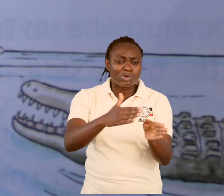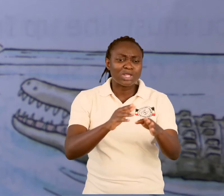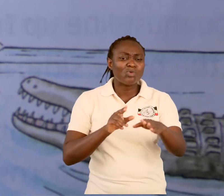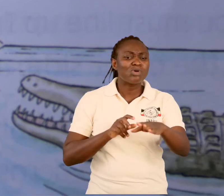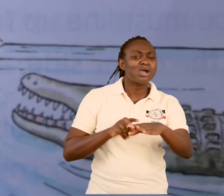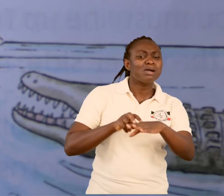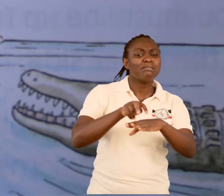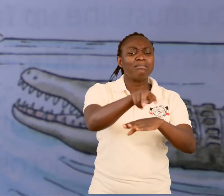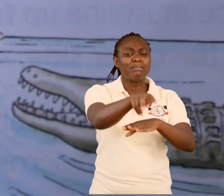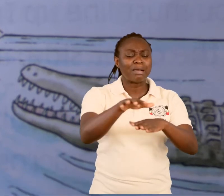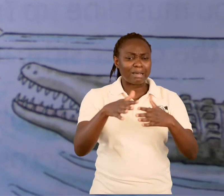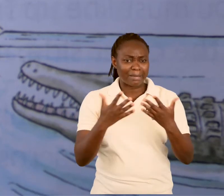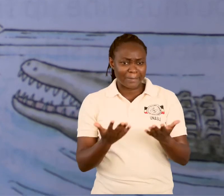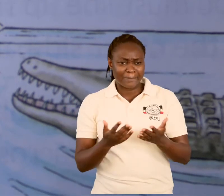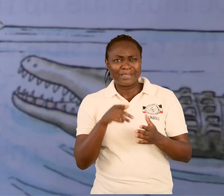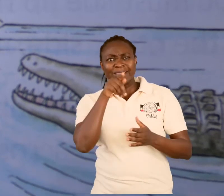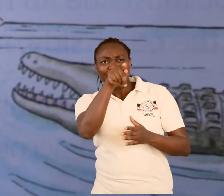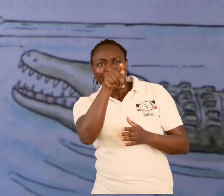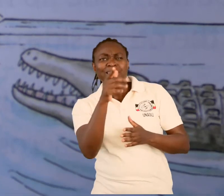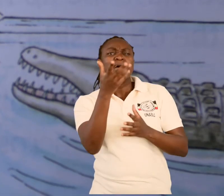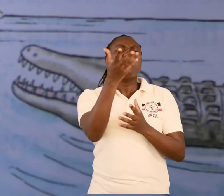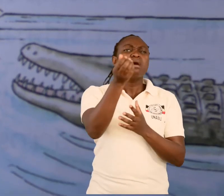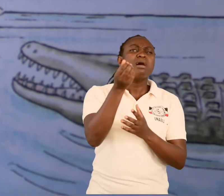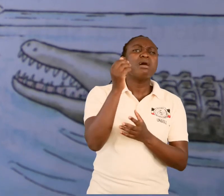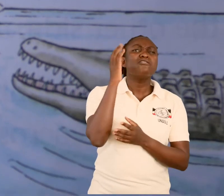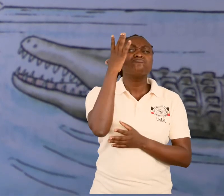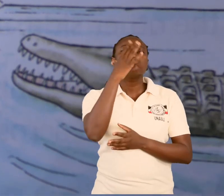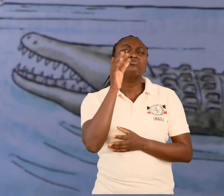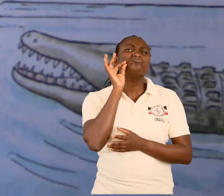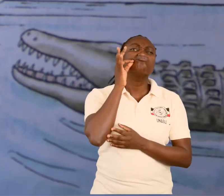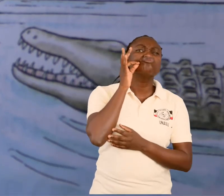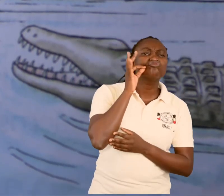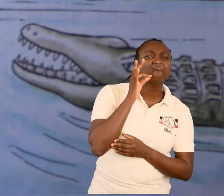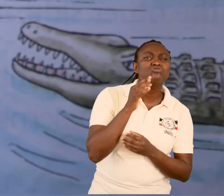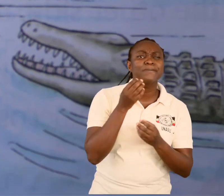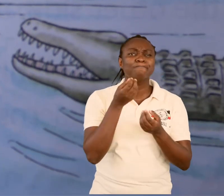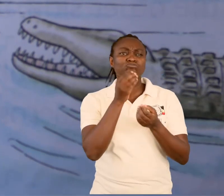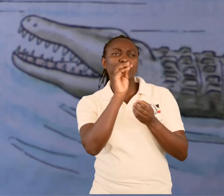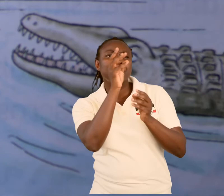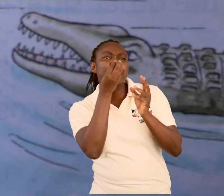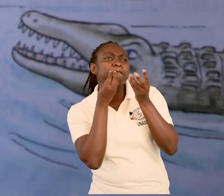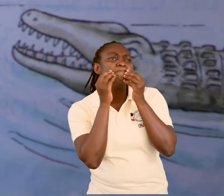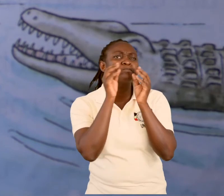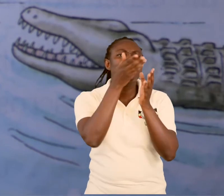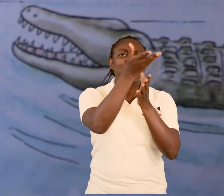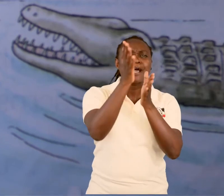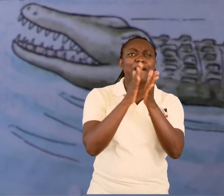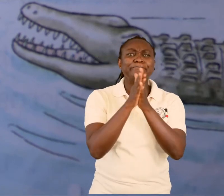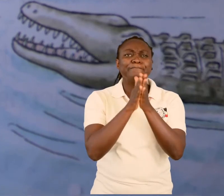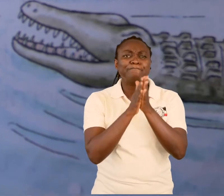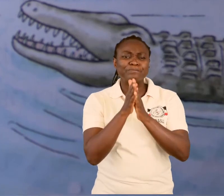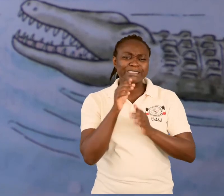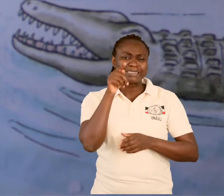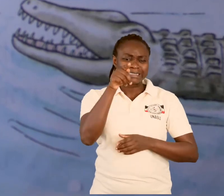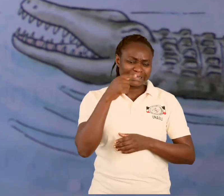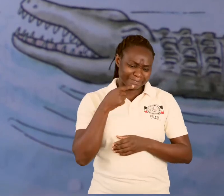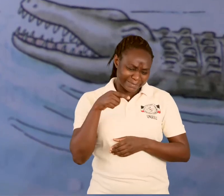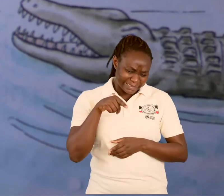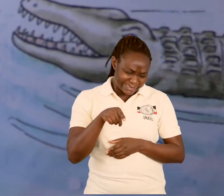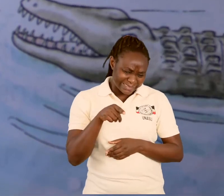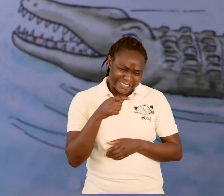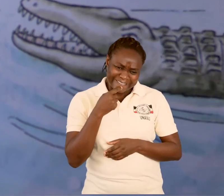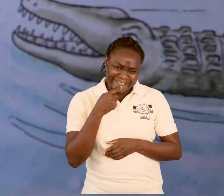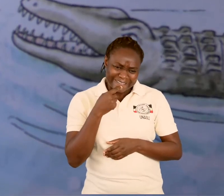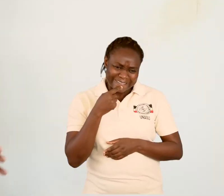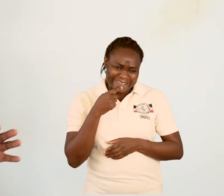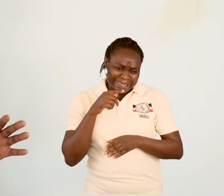the tasty fruits and groundnuts on the other side. He didn't want Crocodile